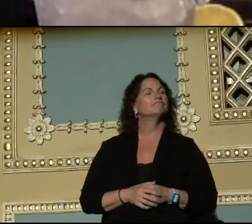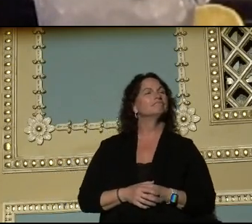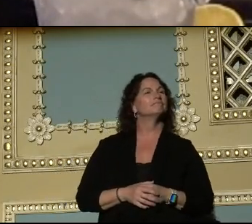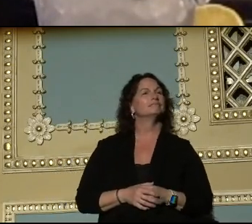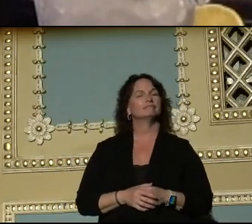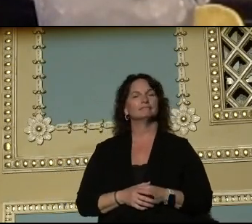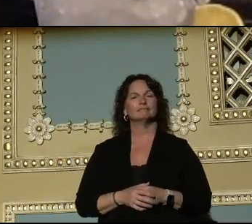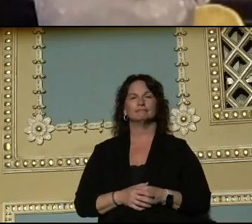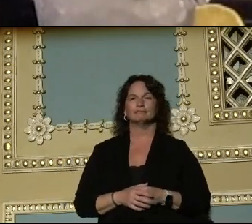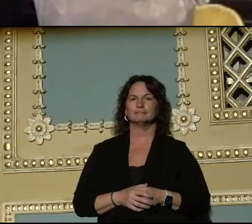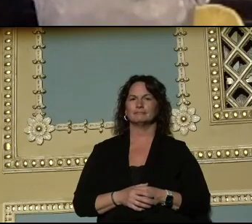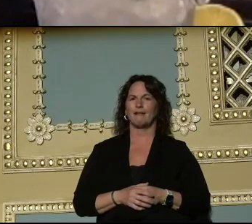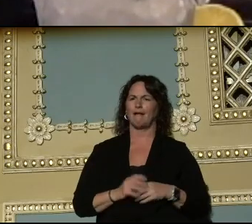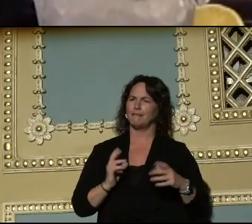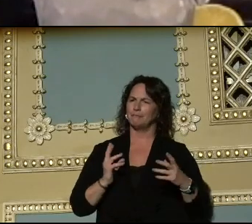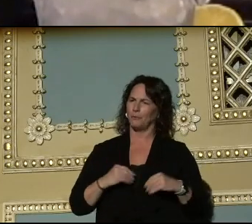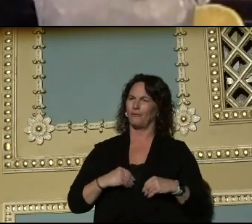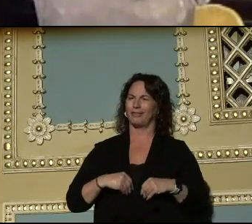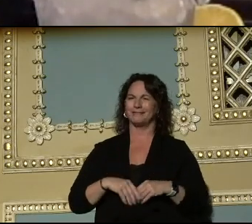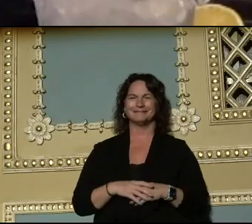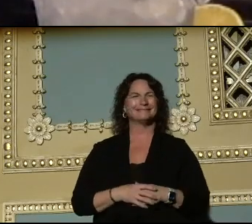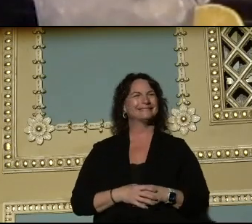That is beautiful.